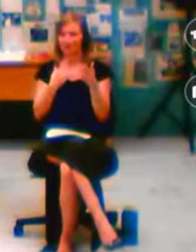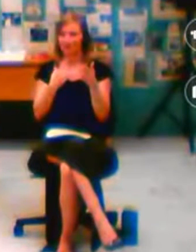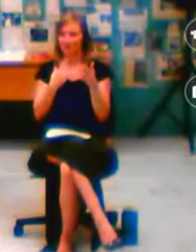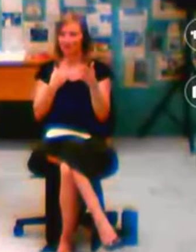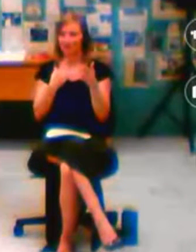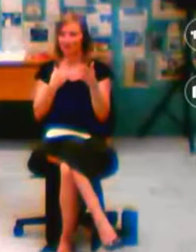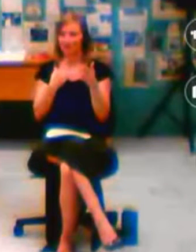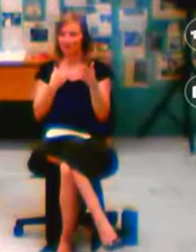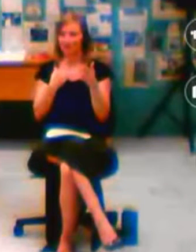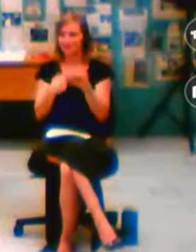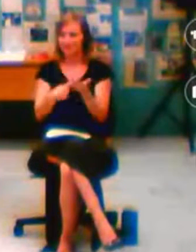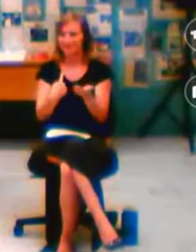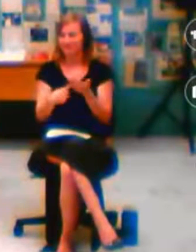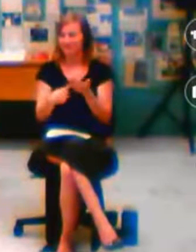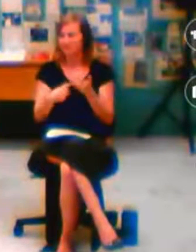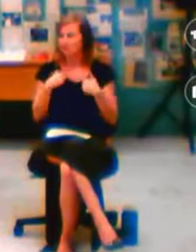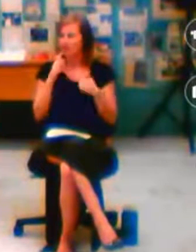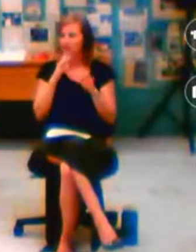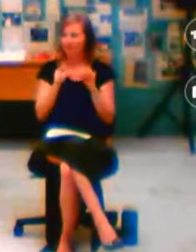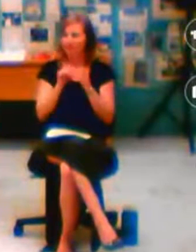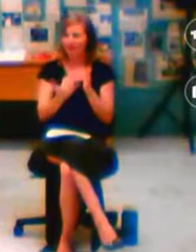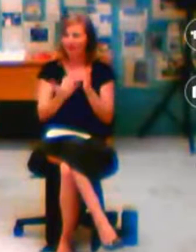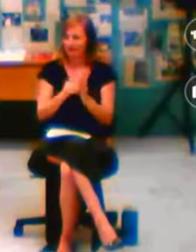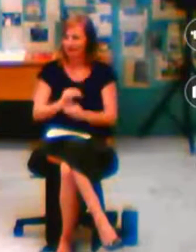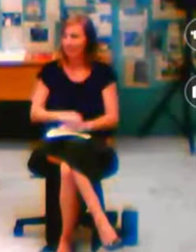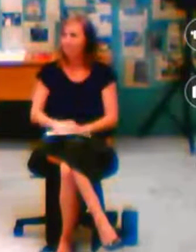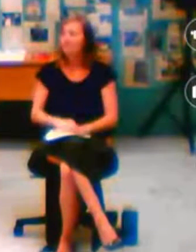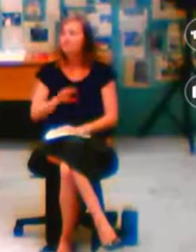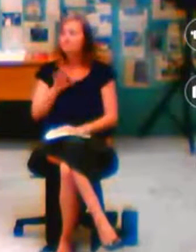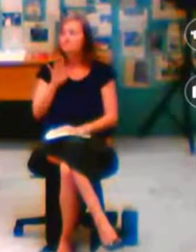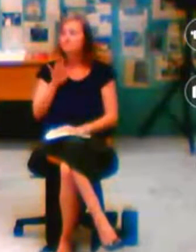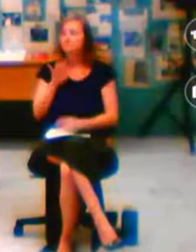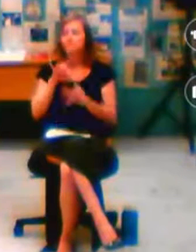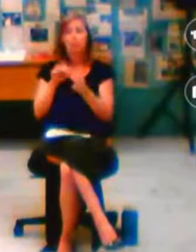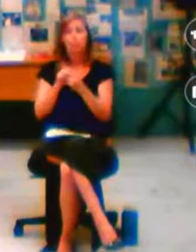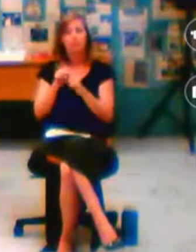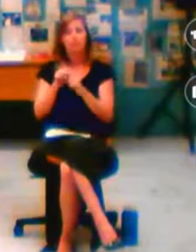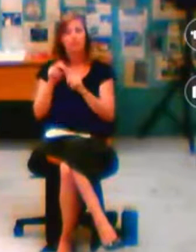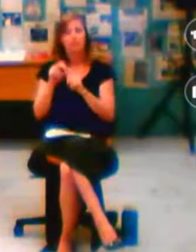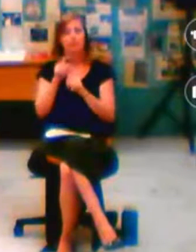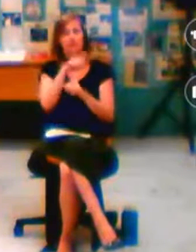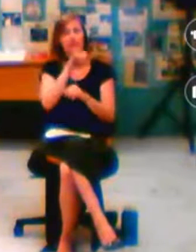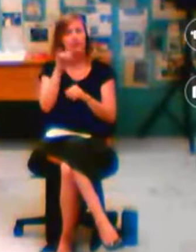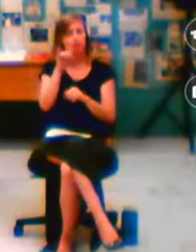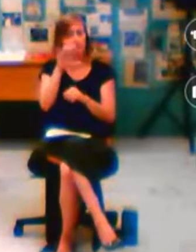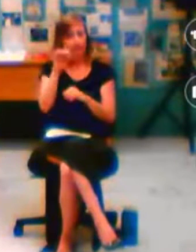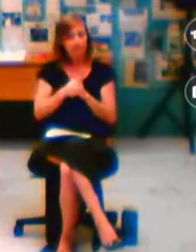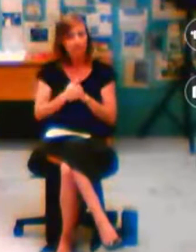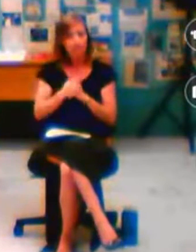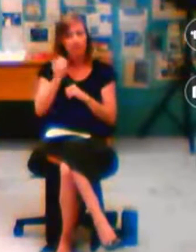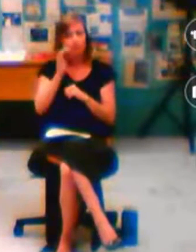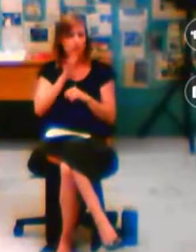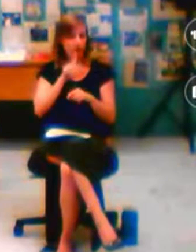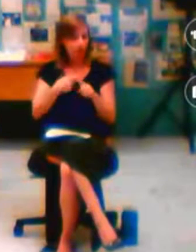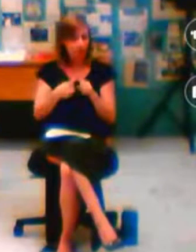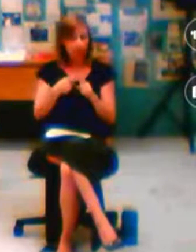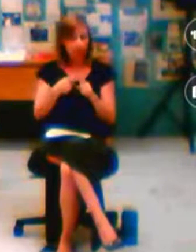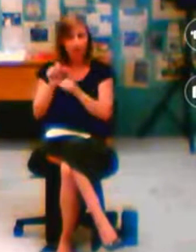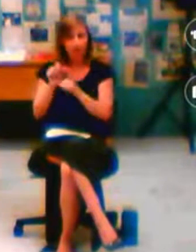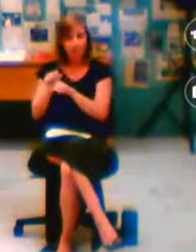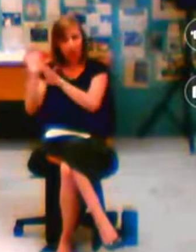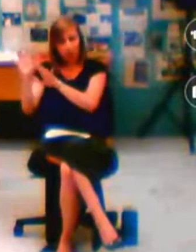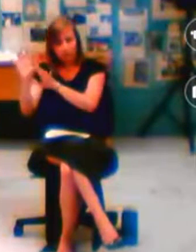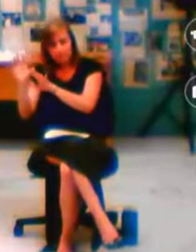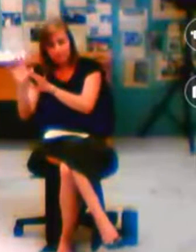contract with, right, with Colorado Care if the feds say no. Right. So it's, again, who knows? I did remember my thought, though, so I'll use my last couple of